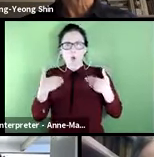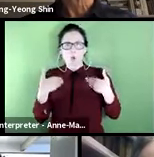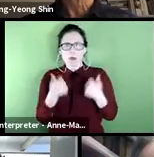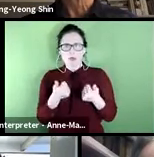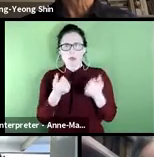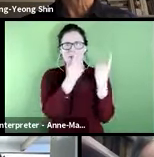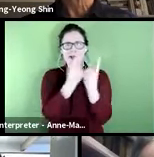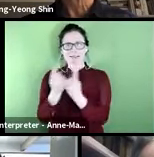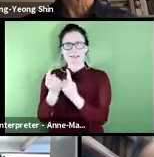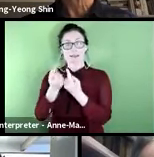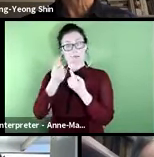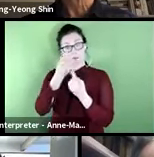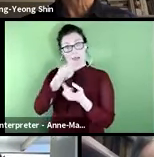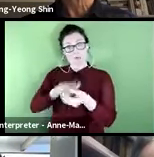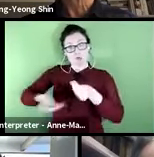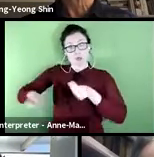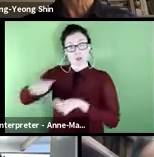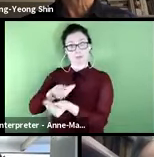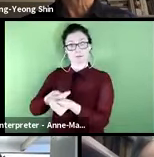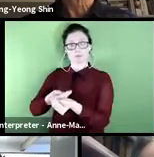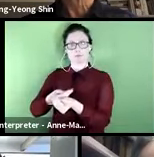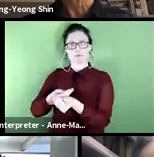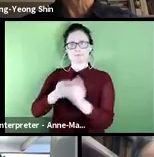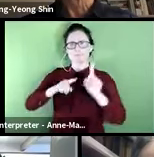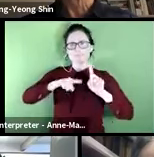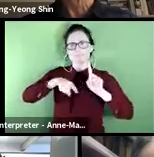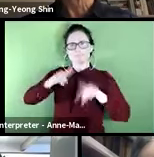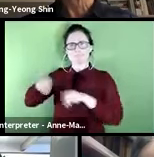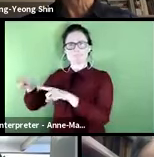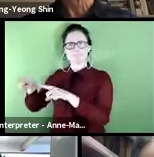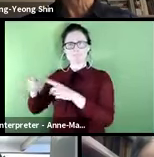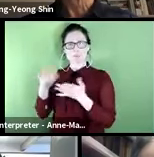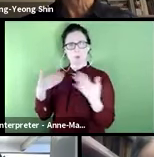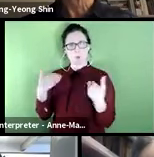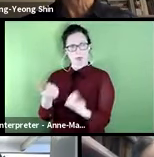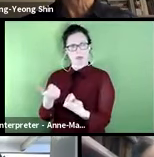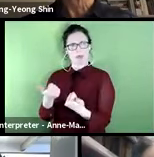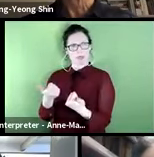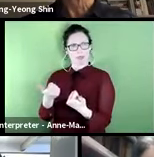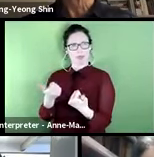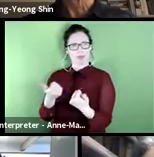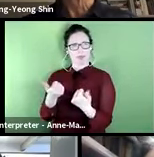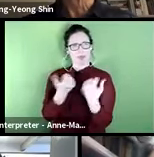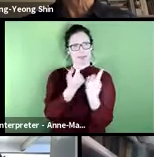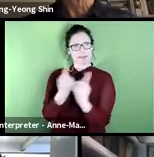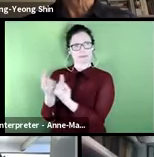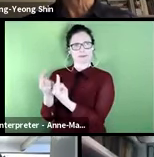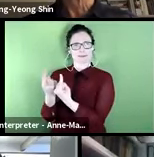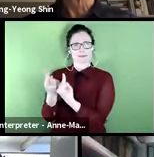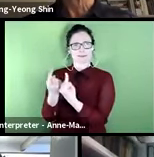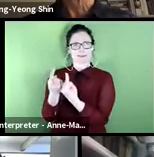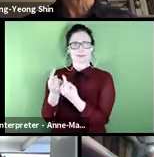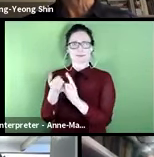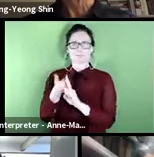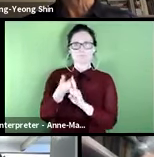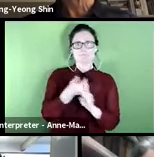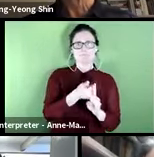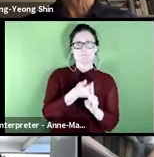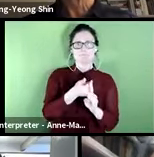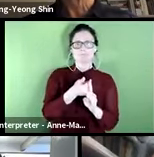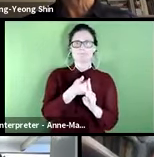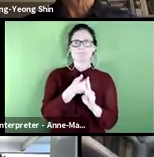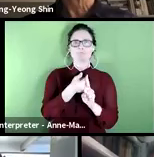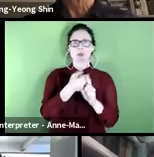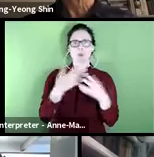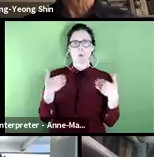assets, tradable assets, forms of wealth are key drivers of stratification in different parts